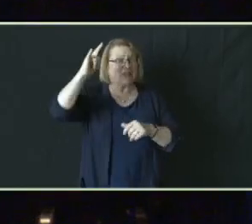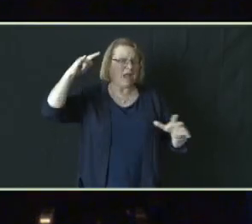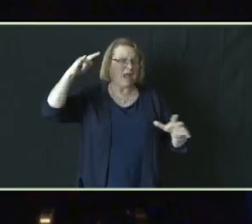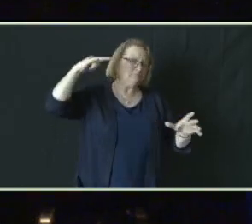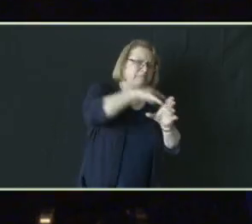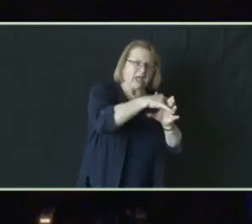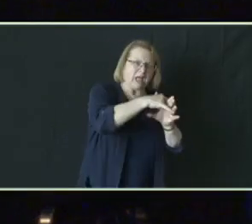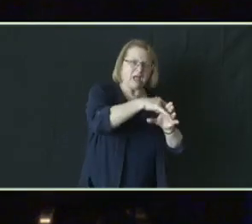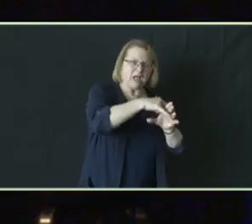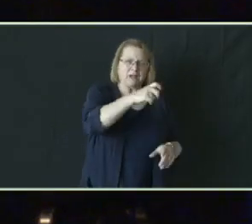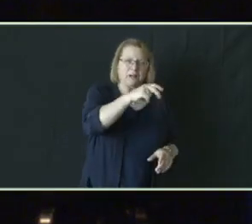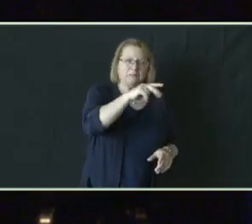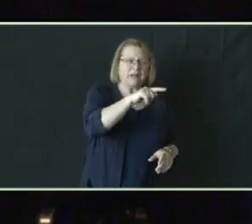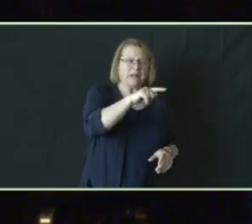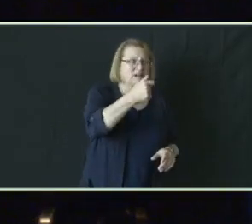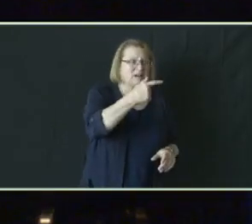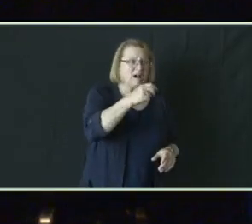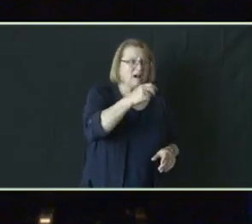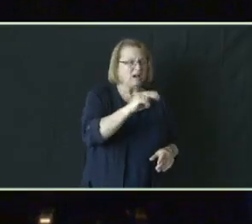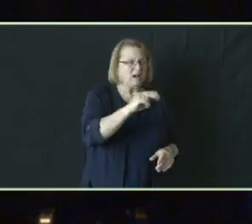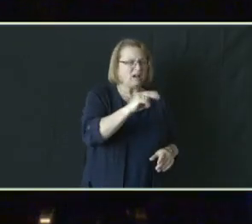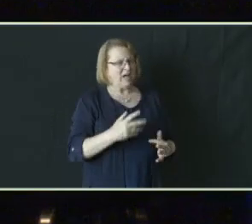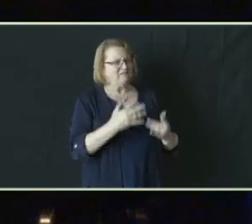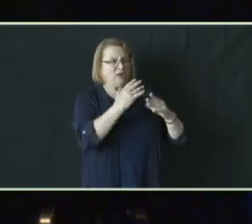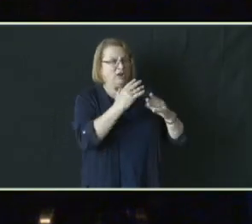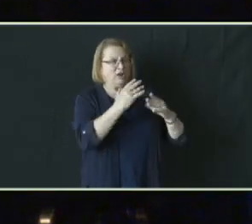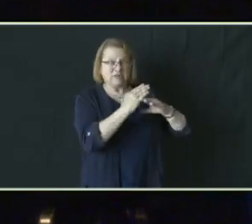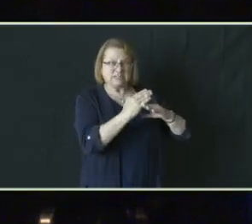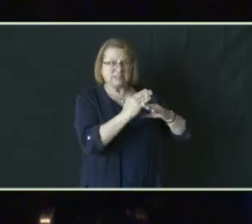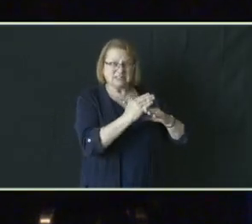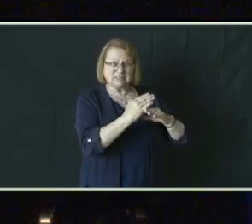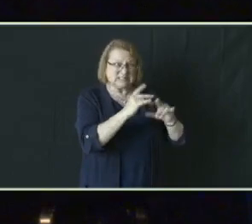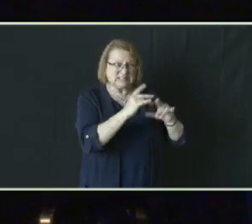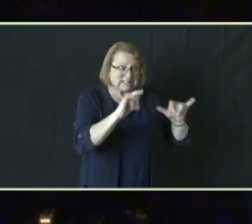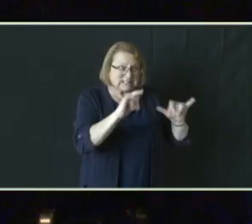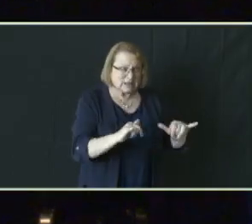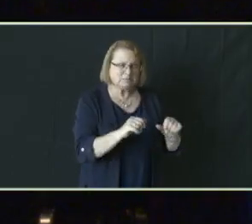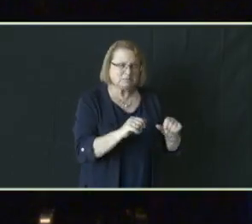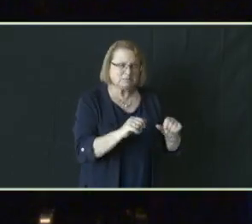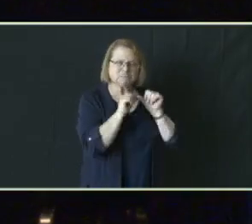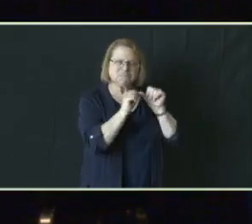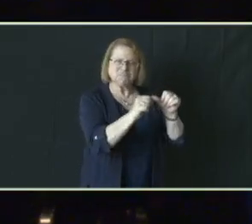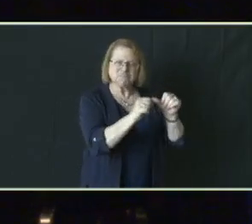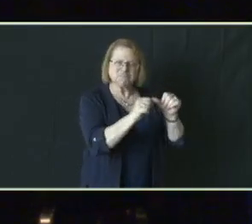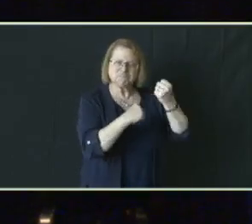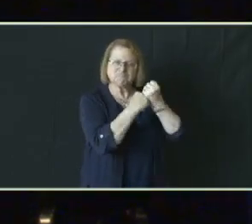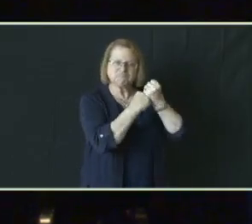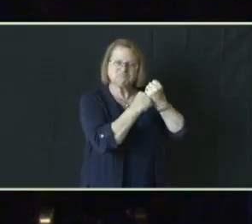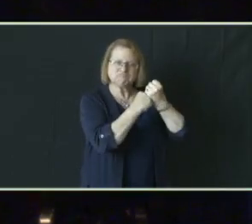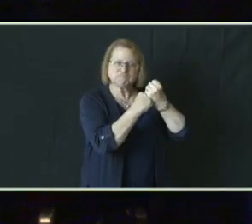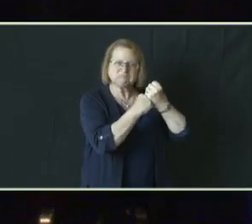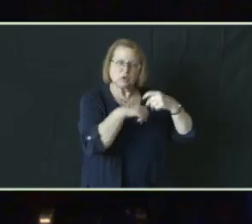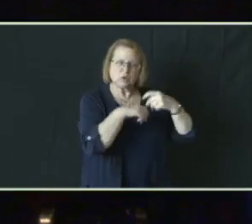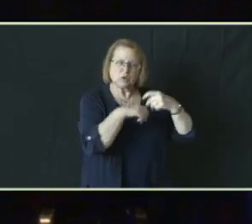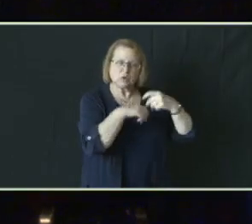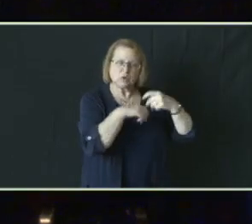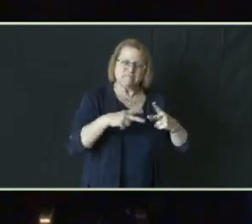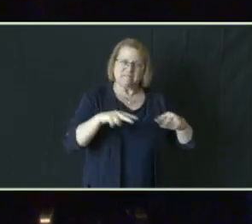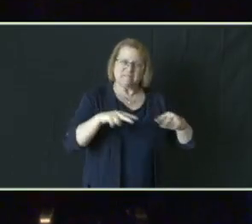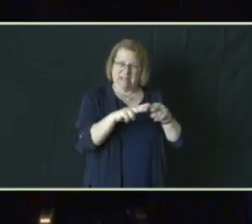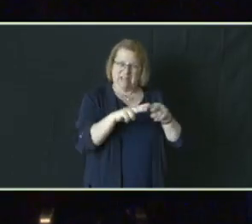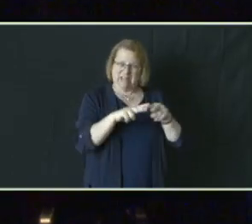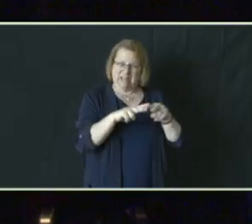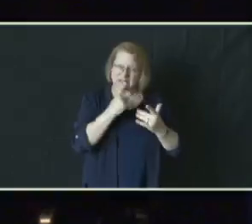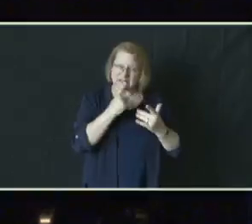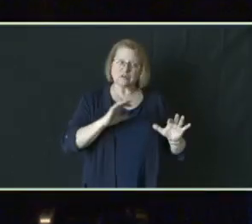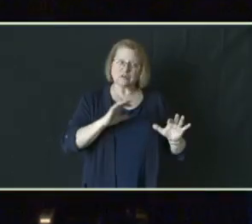the fire-resistant office systems saved lives. A valuable lesson about doing what's right. Second, the